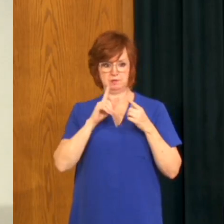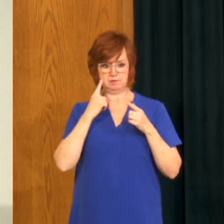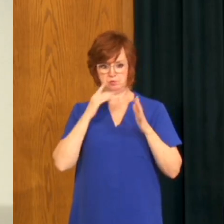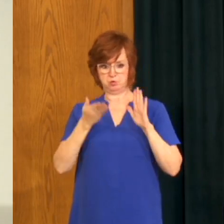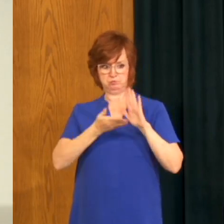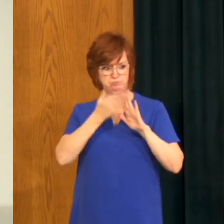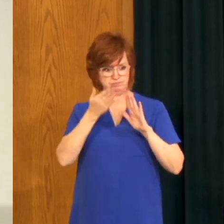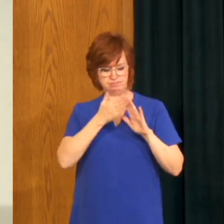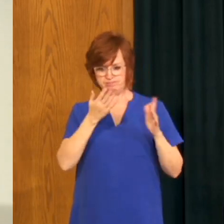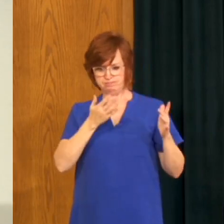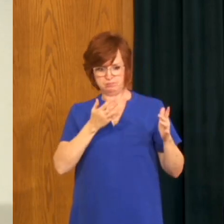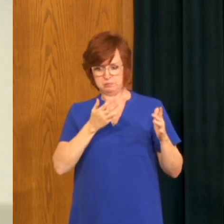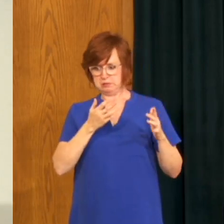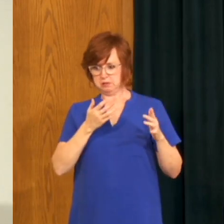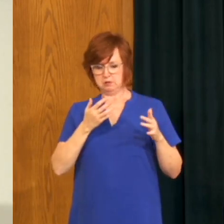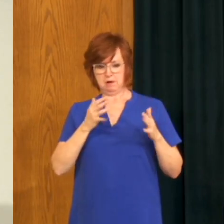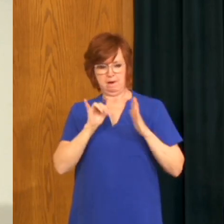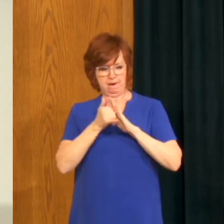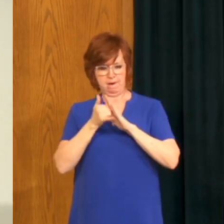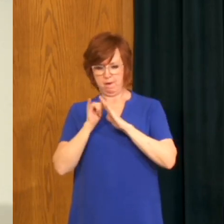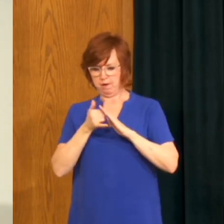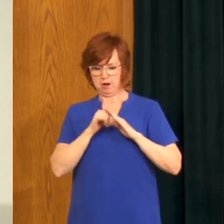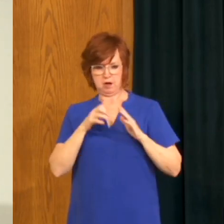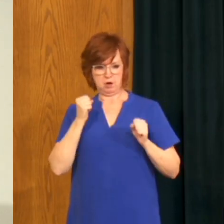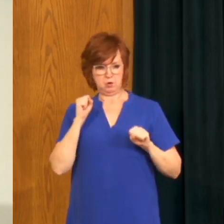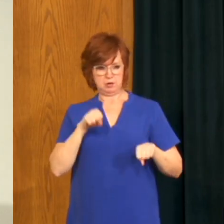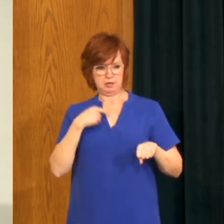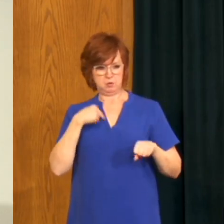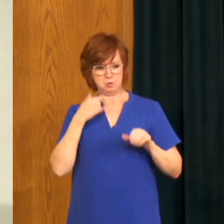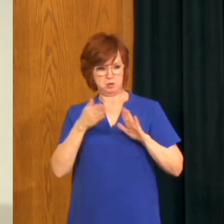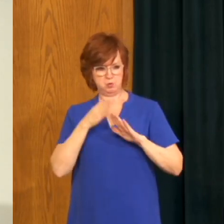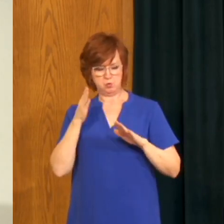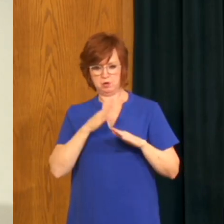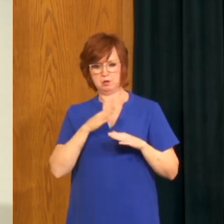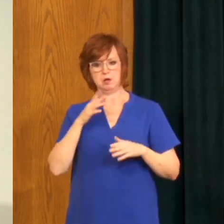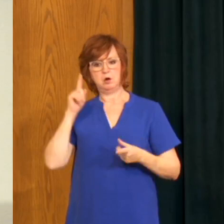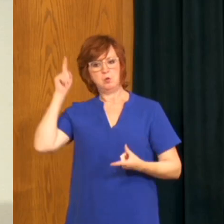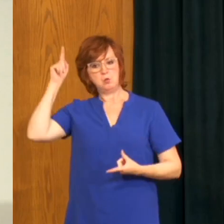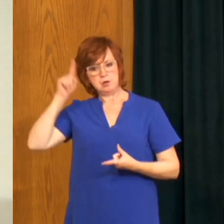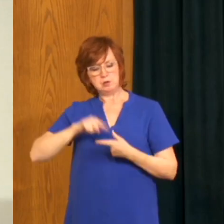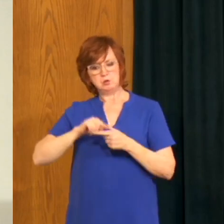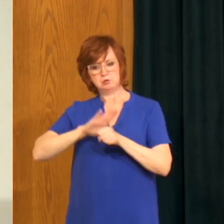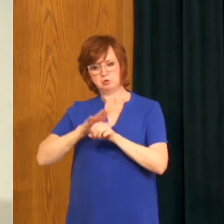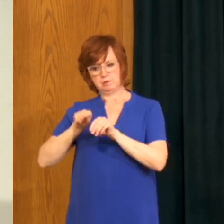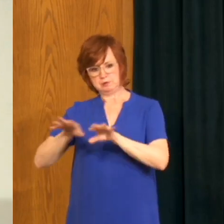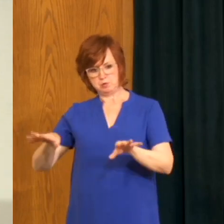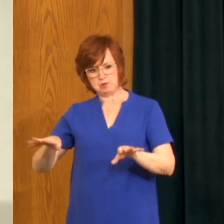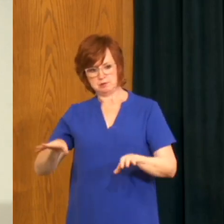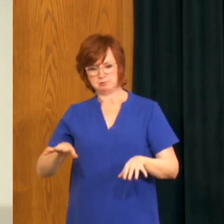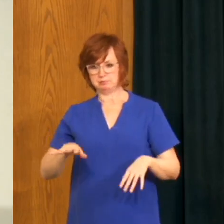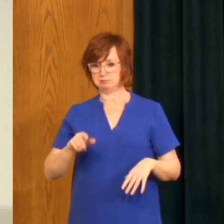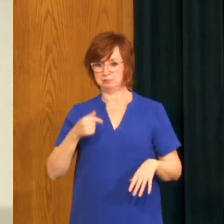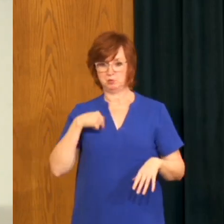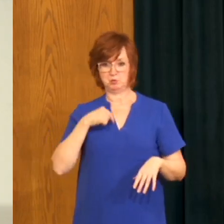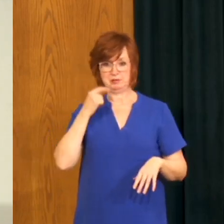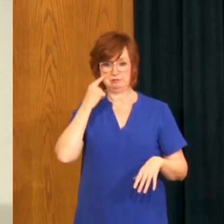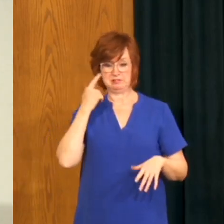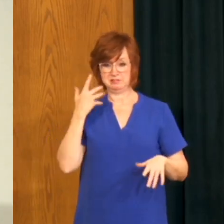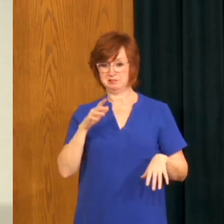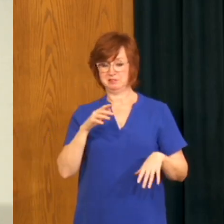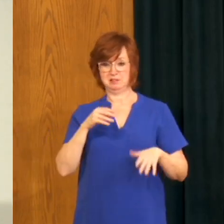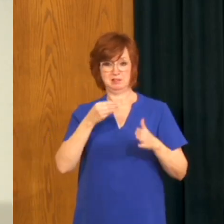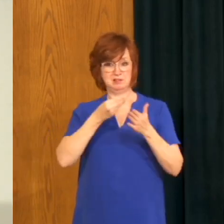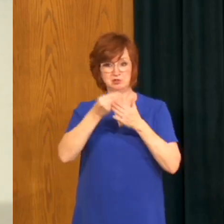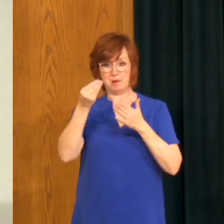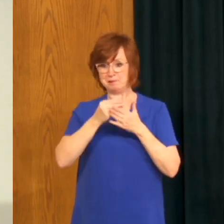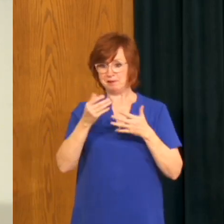indoor or outdoor gatherings in a way that we reduce the risk of further transmission. We already know from large shopping stores that